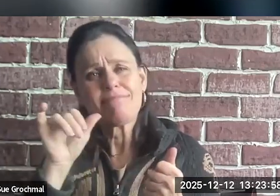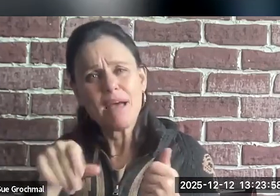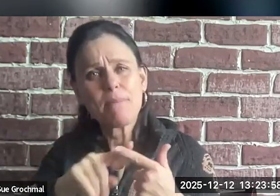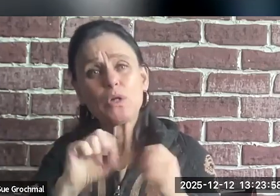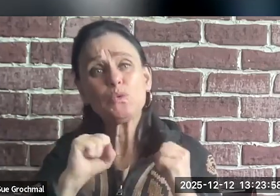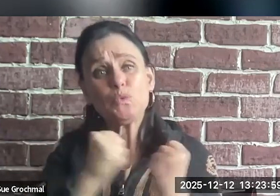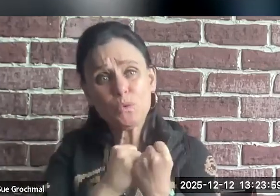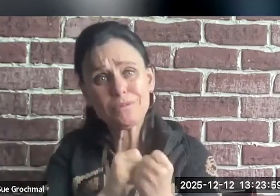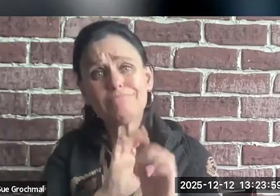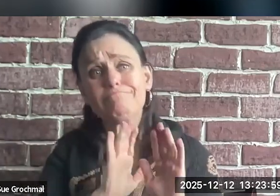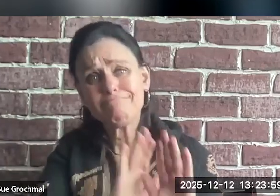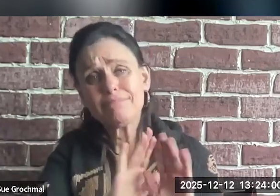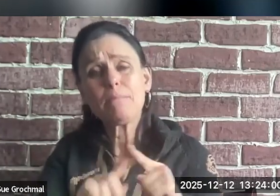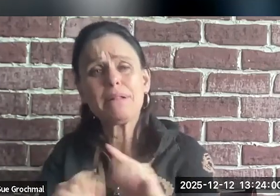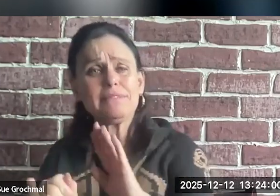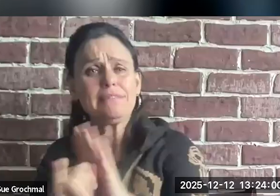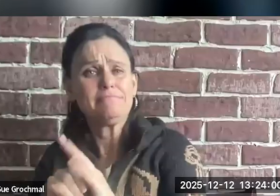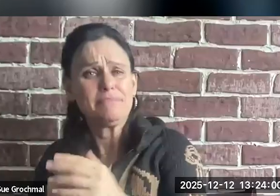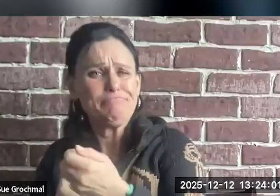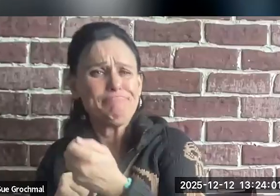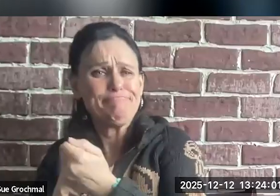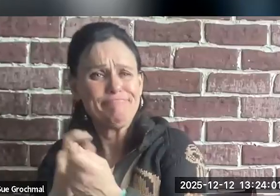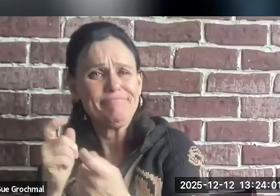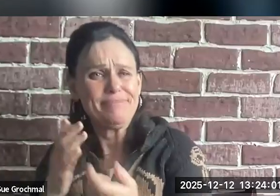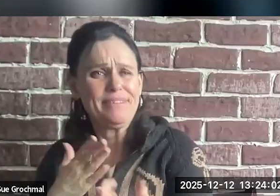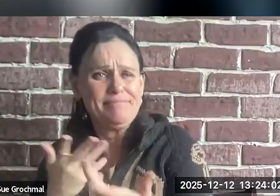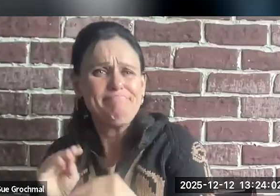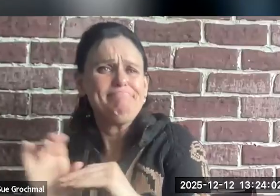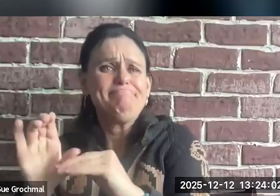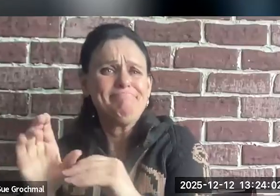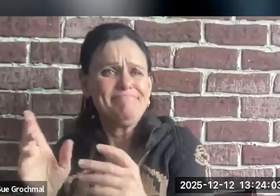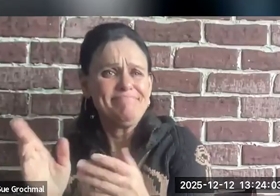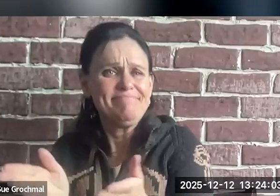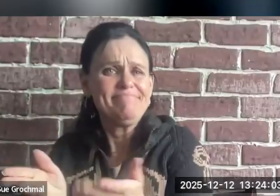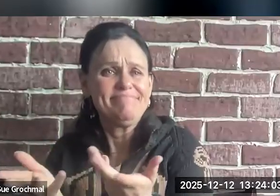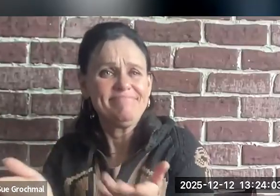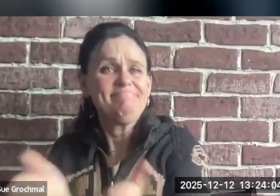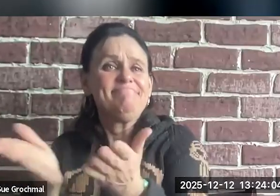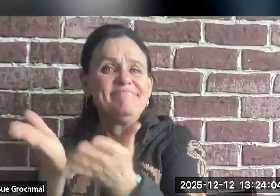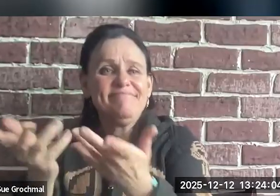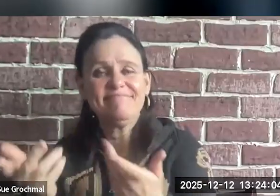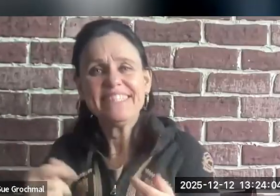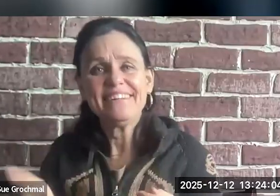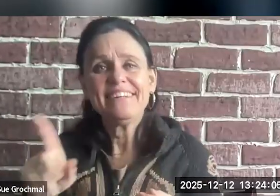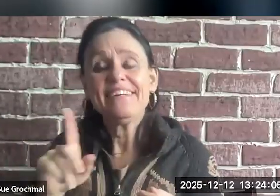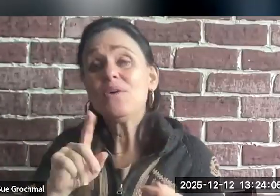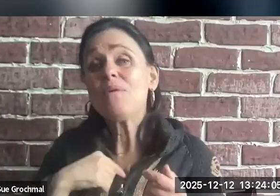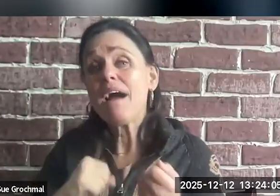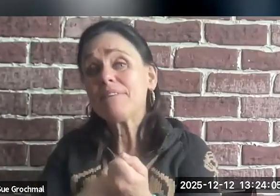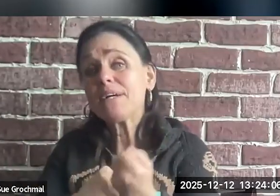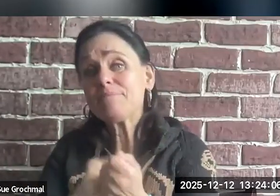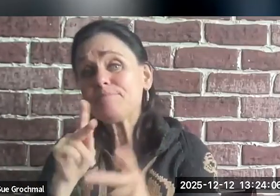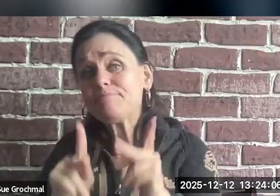social construction and an identity to be celebrated. Both in our current project and our work with CRDC, we advocate for people